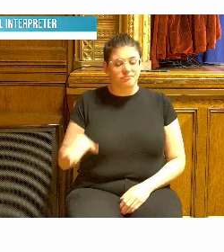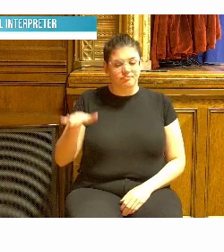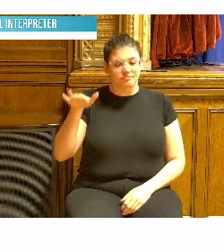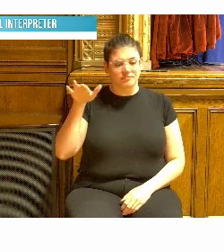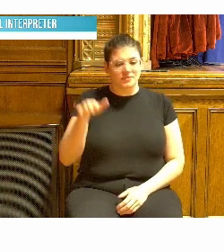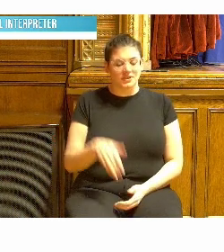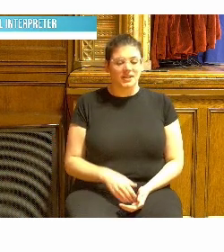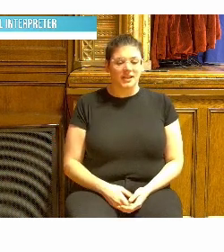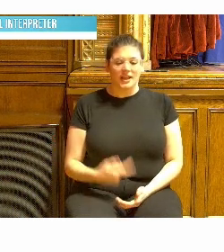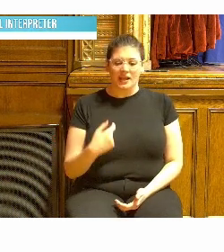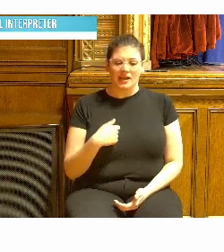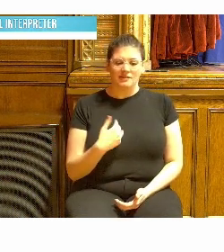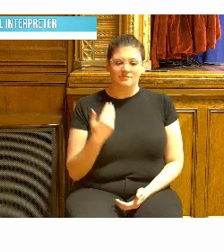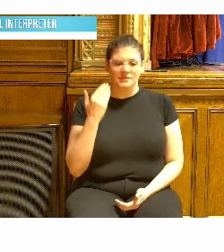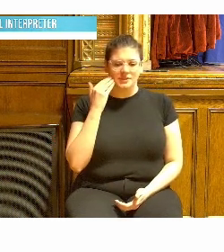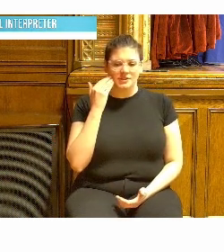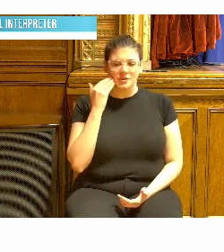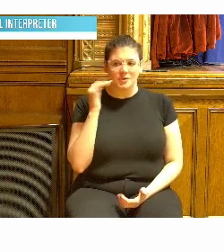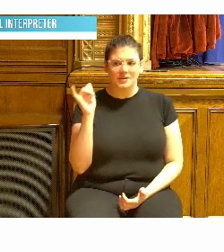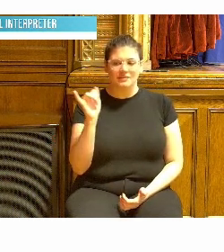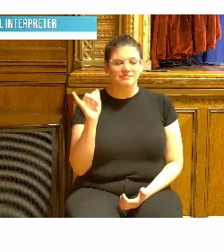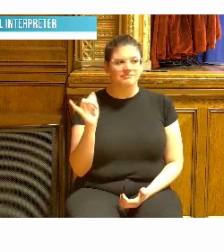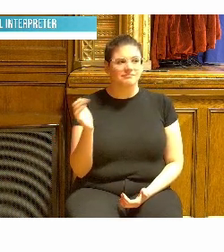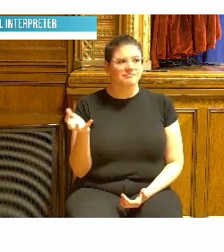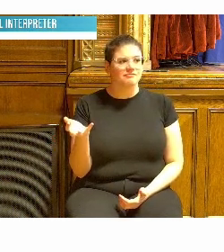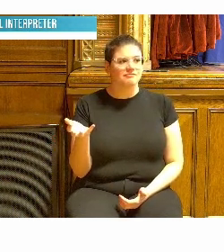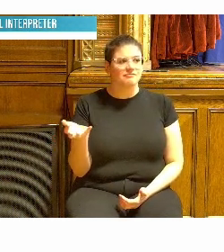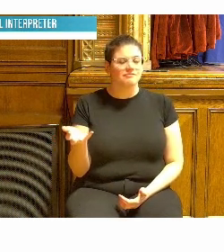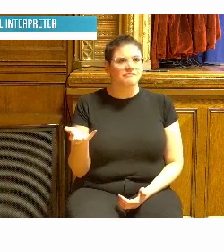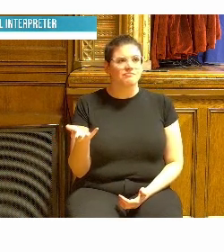And I'm just, I mean, I look at the